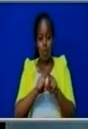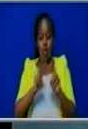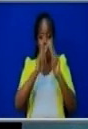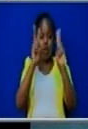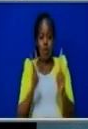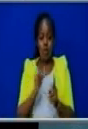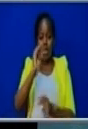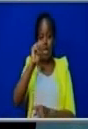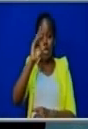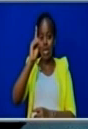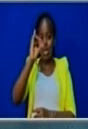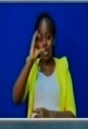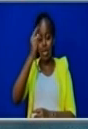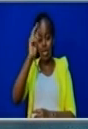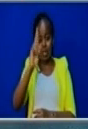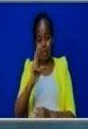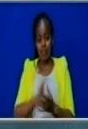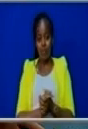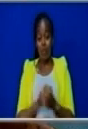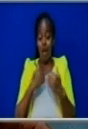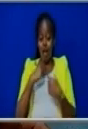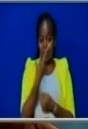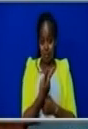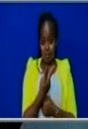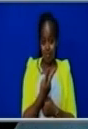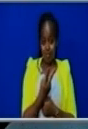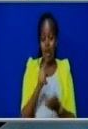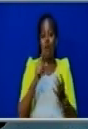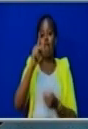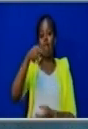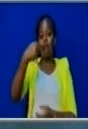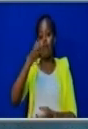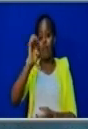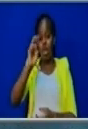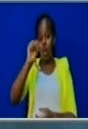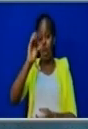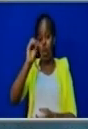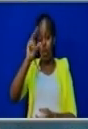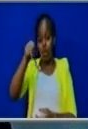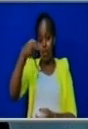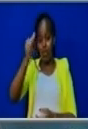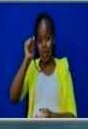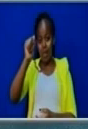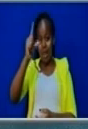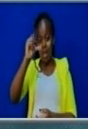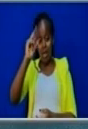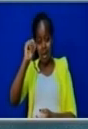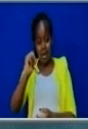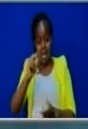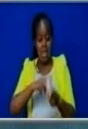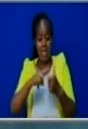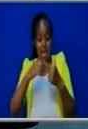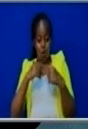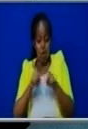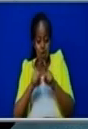phenolphthalein, there's also universal indicator. Oh, so there's phenolphthalein. Yes. I hope you Yes. got that right. Okay. I'm struggling to get it, Yes, but I also- will by the end of